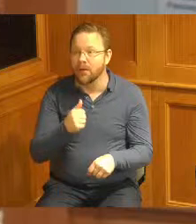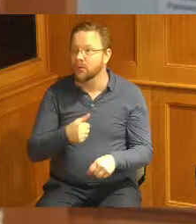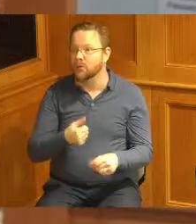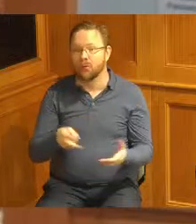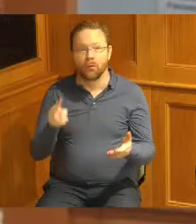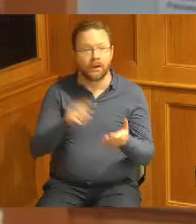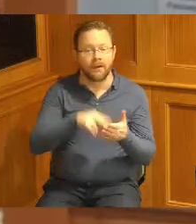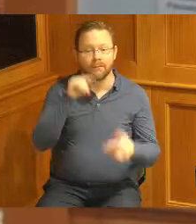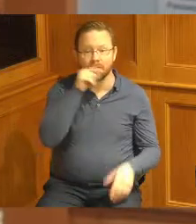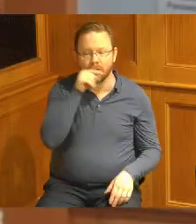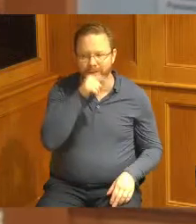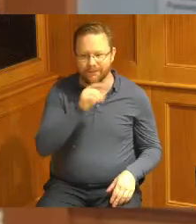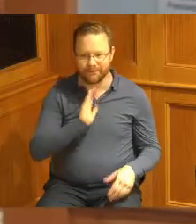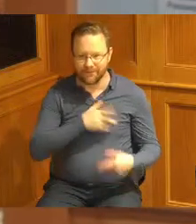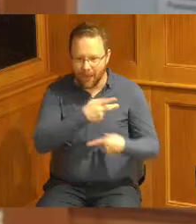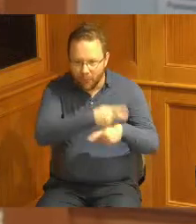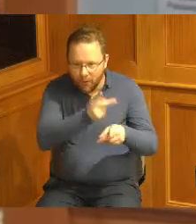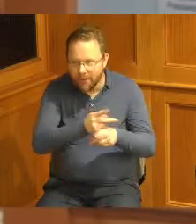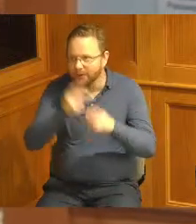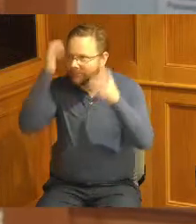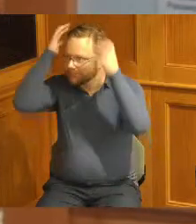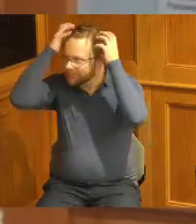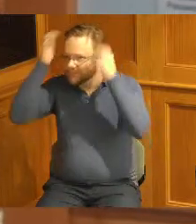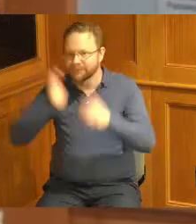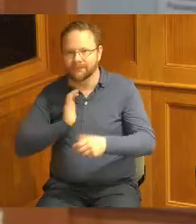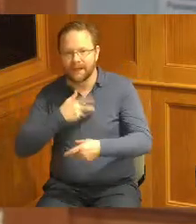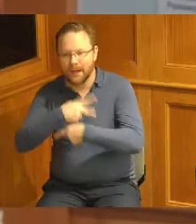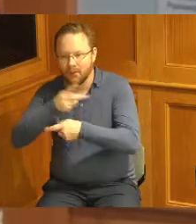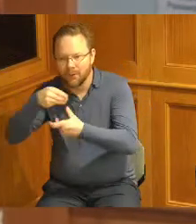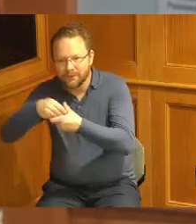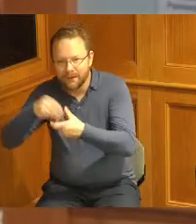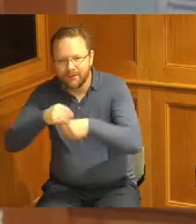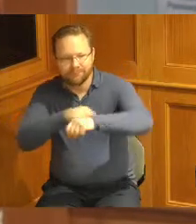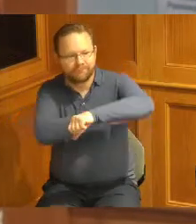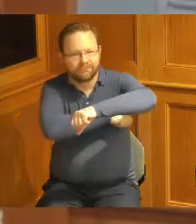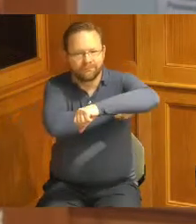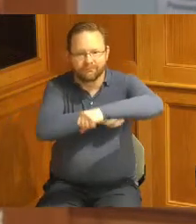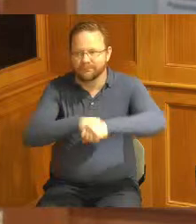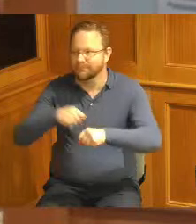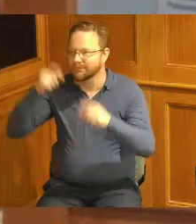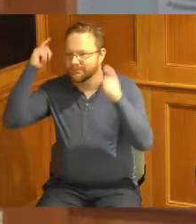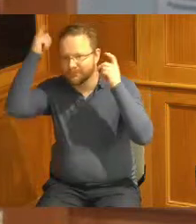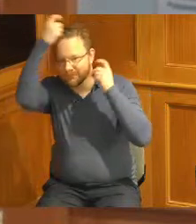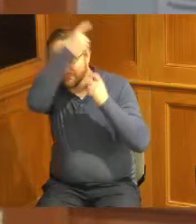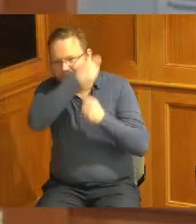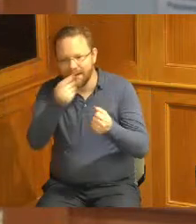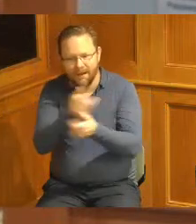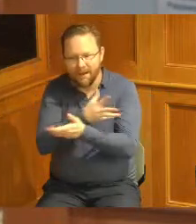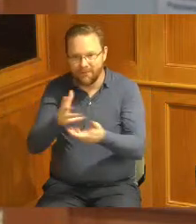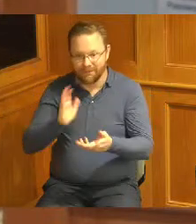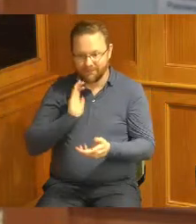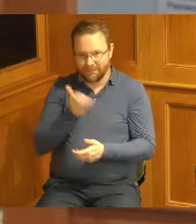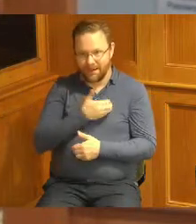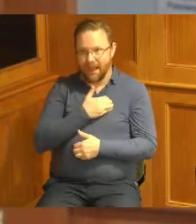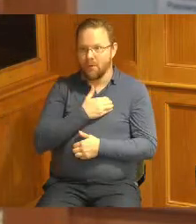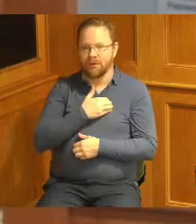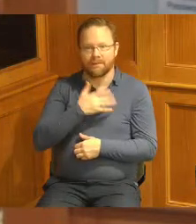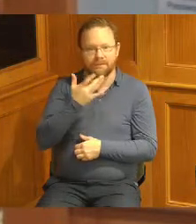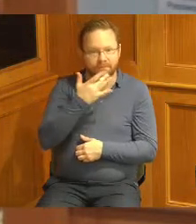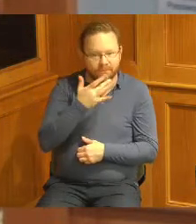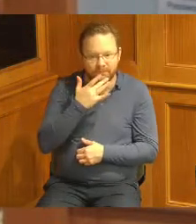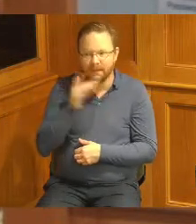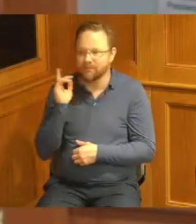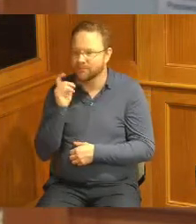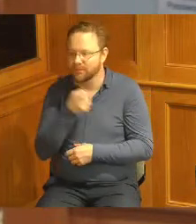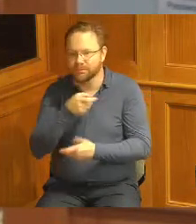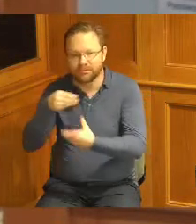brush your teeth, use whatever shower products, deodorants, hairsprays, everything in that part of your life. You come downstairs,